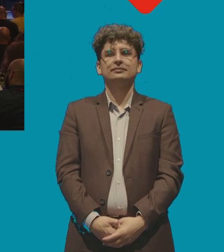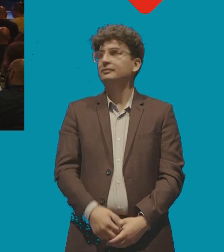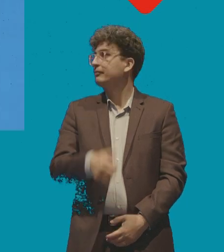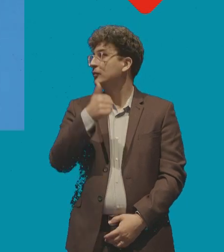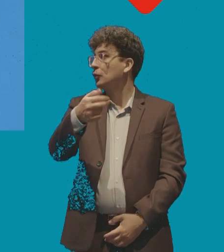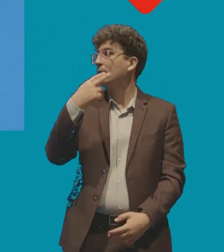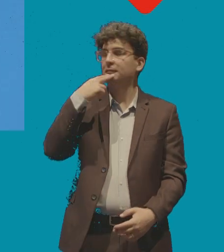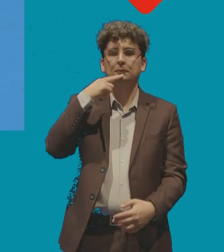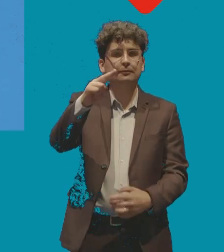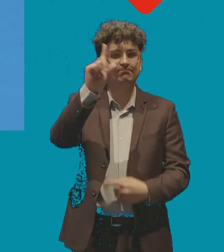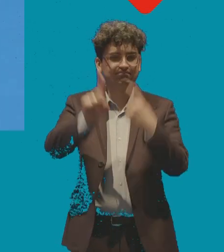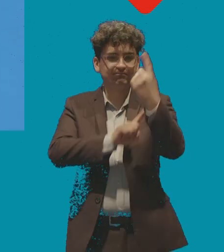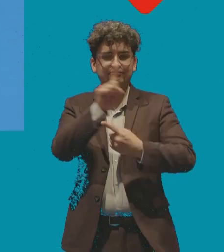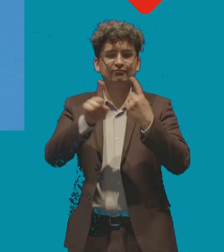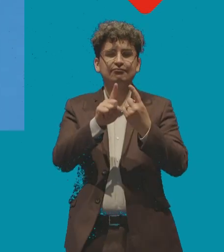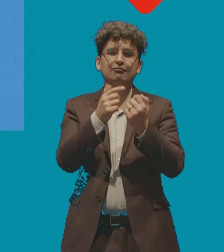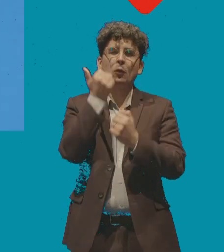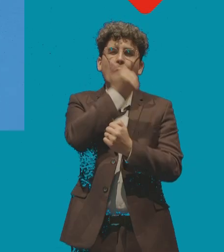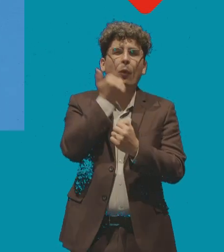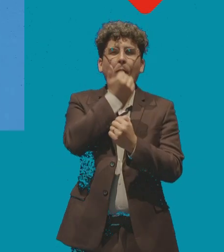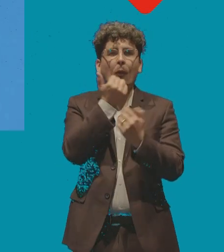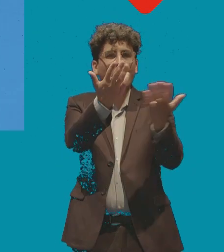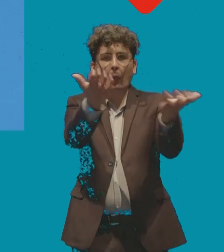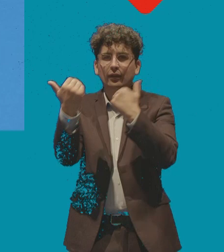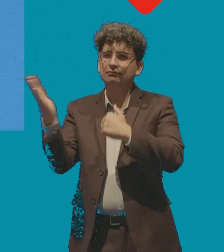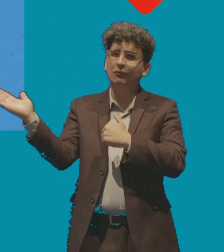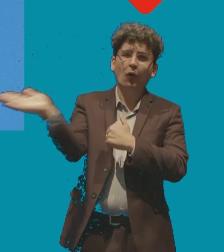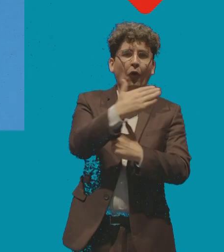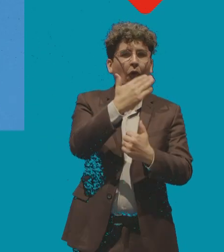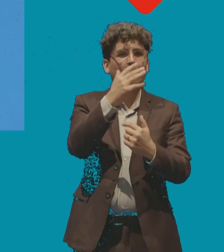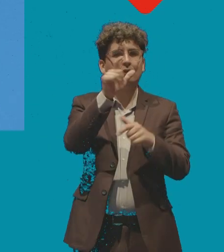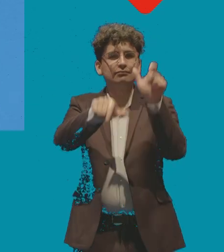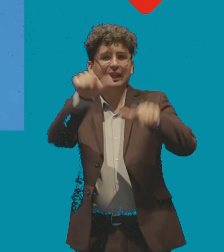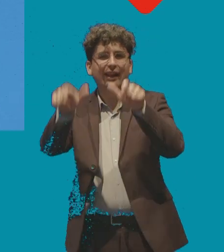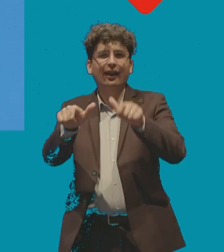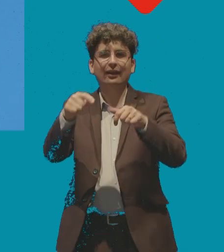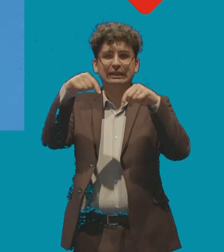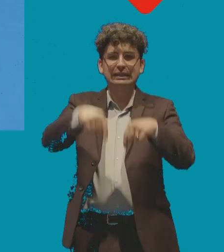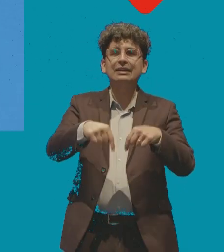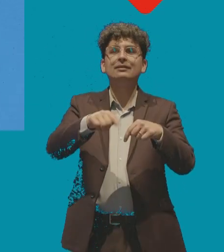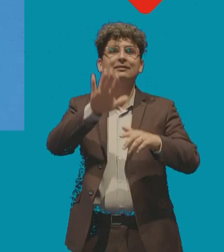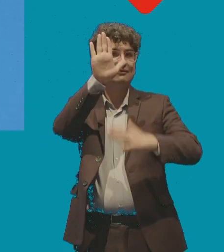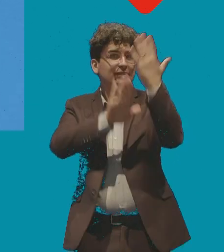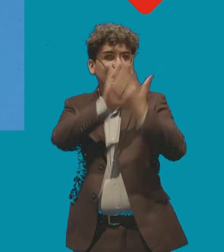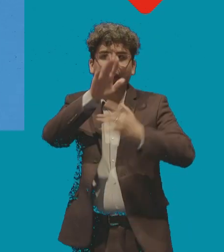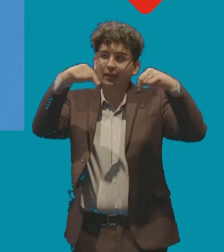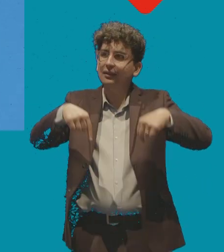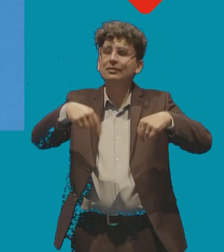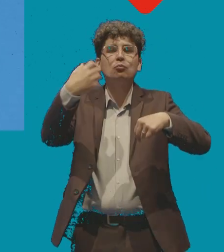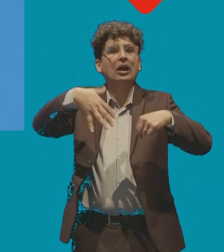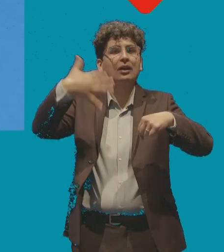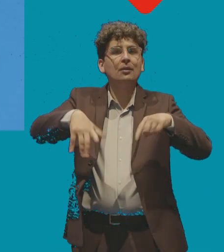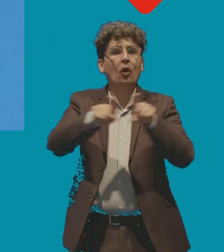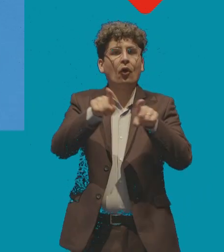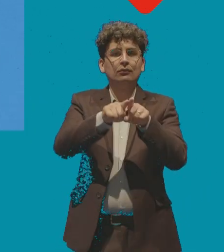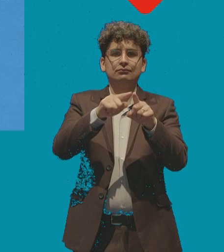Good afternoon, conference. I want to give a really warm welcome to all the delegates who are attending this year's conference, both physically here in Brighton, but